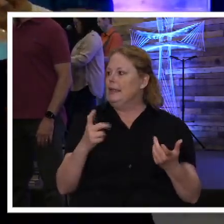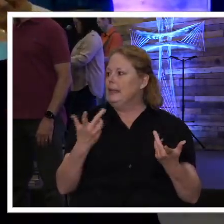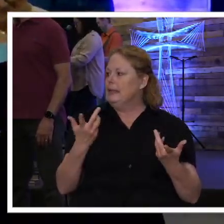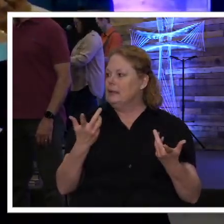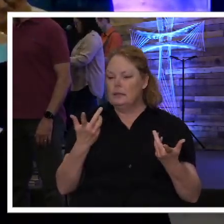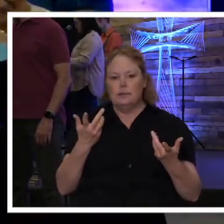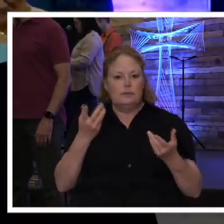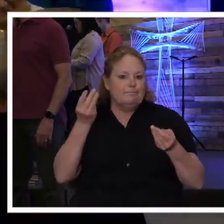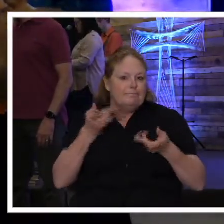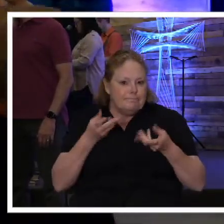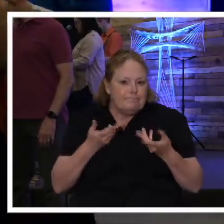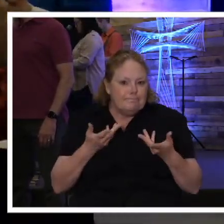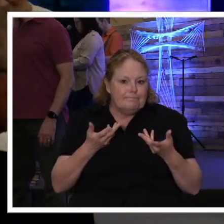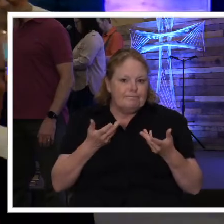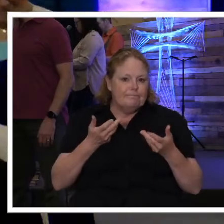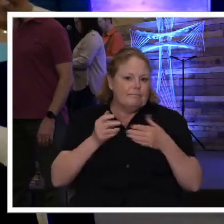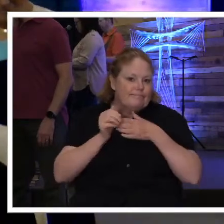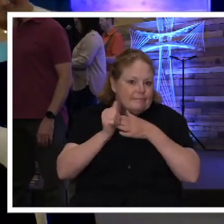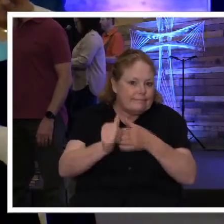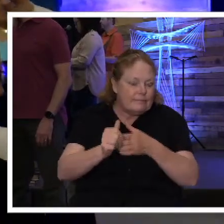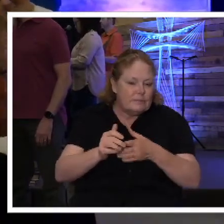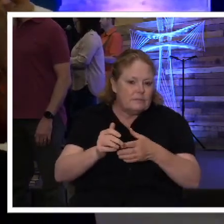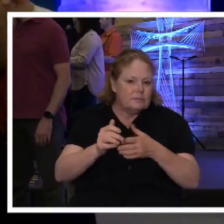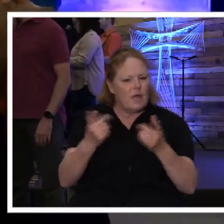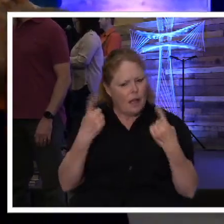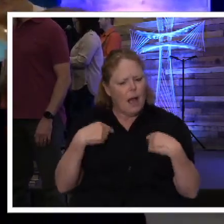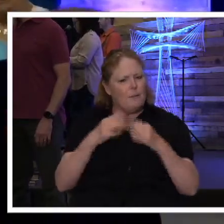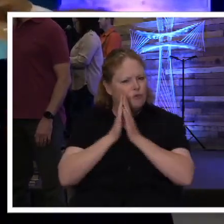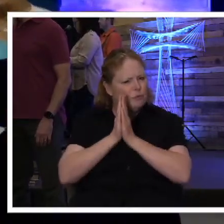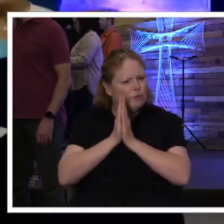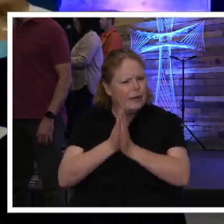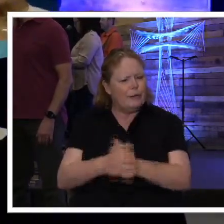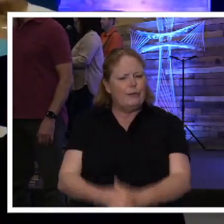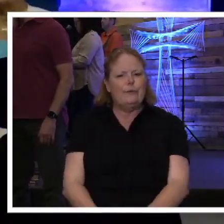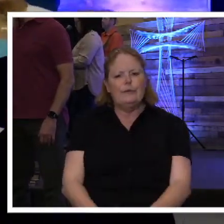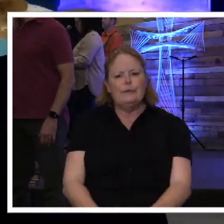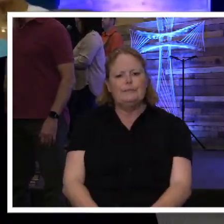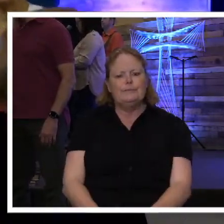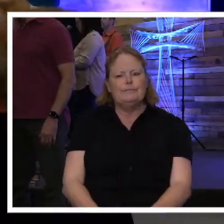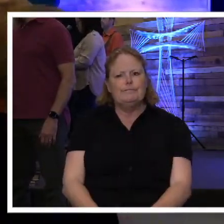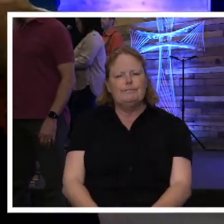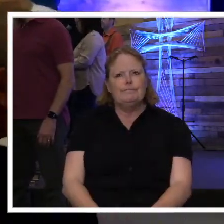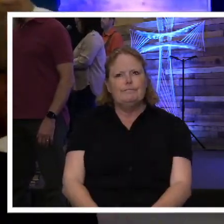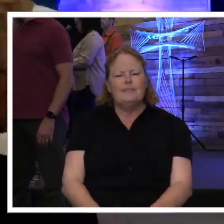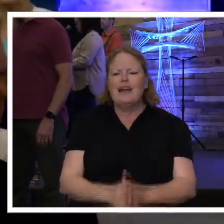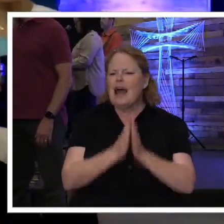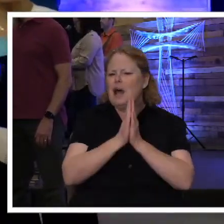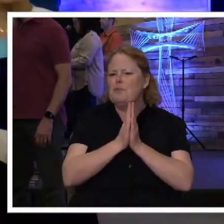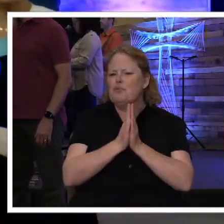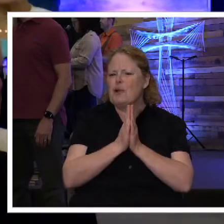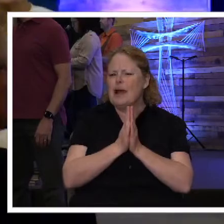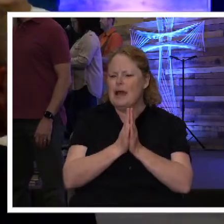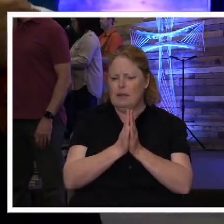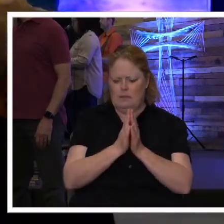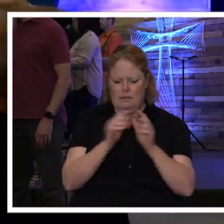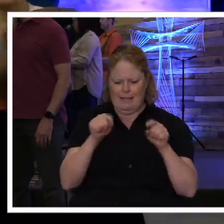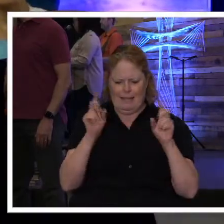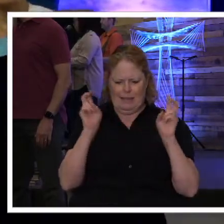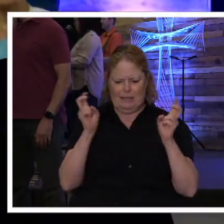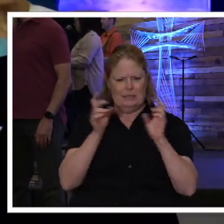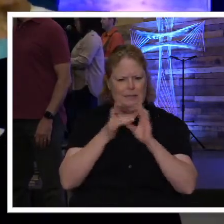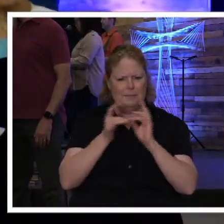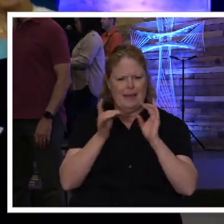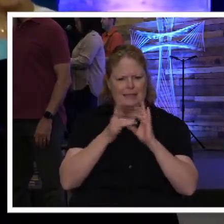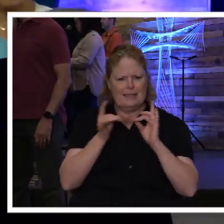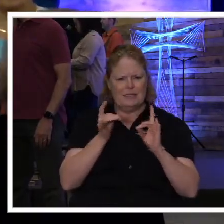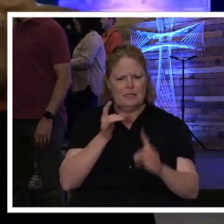please make yourself available to be prayed for today. I pray that the theme of the message is